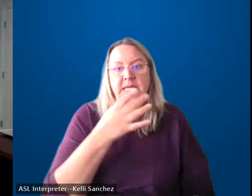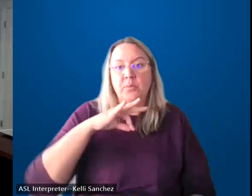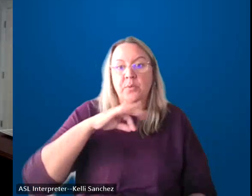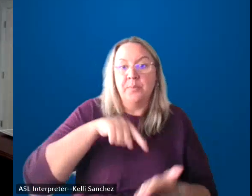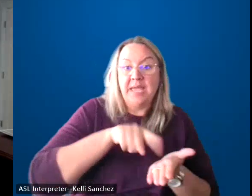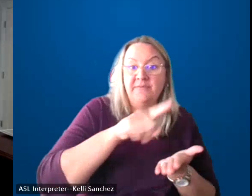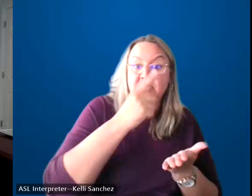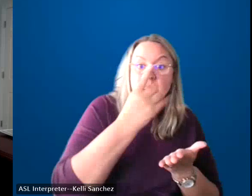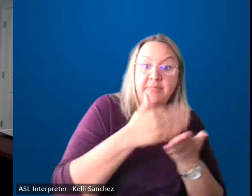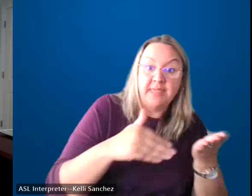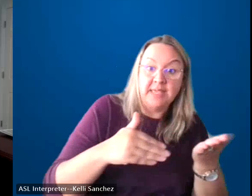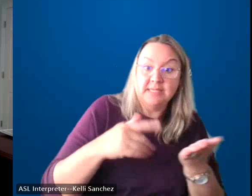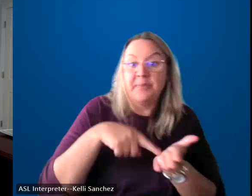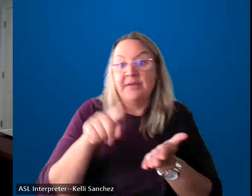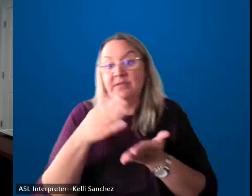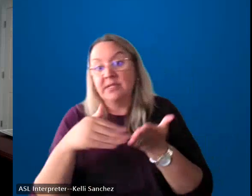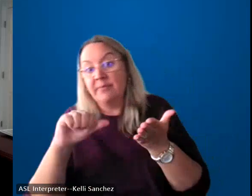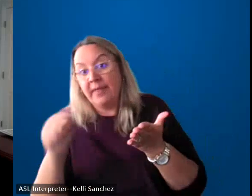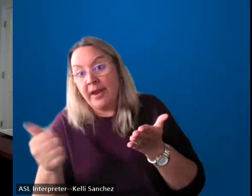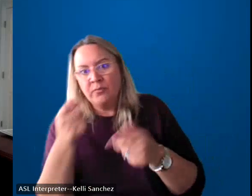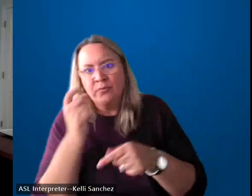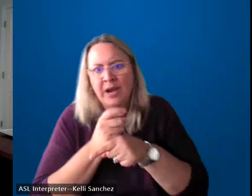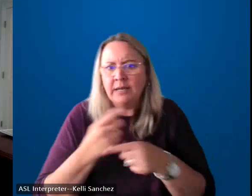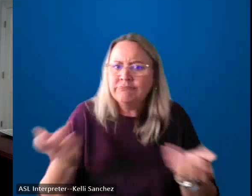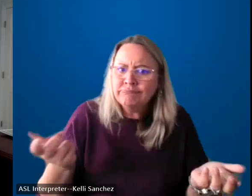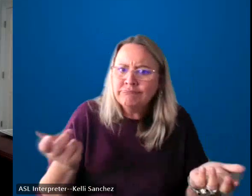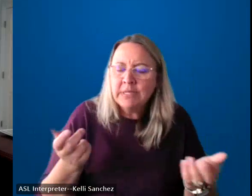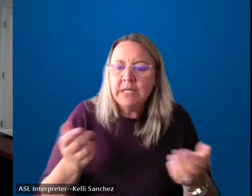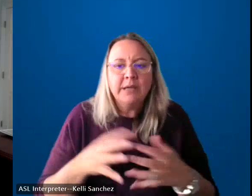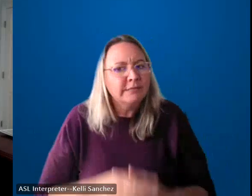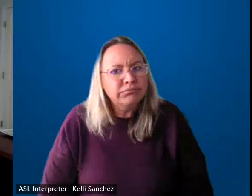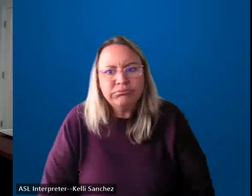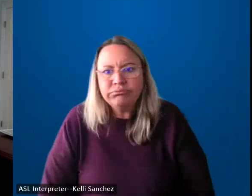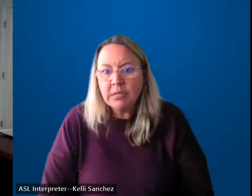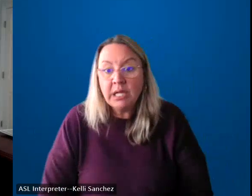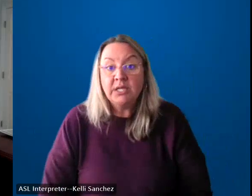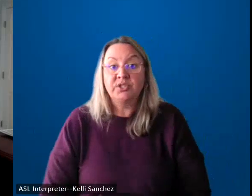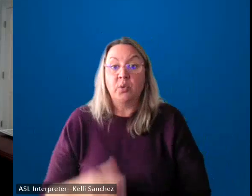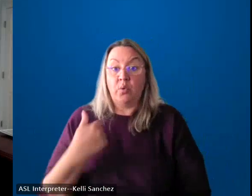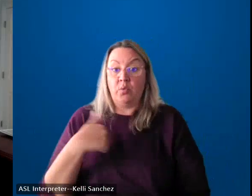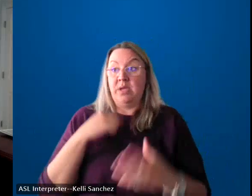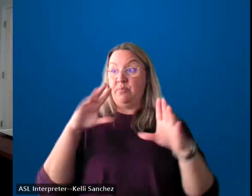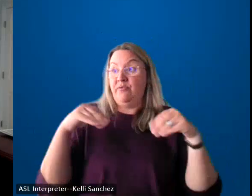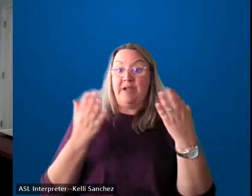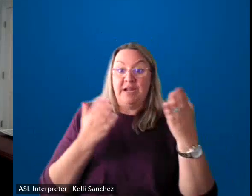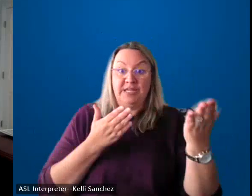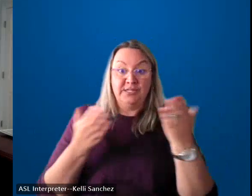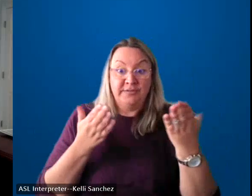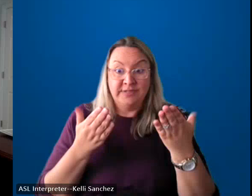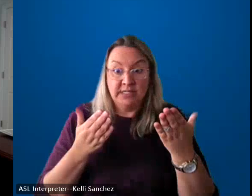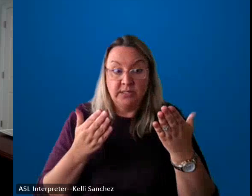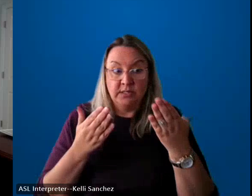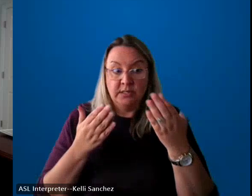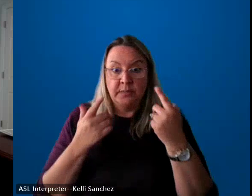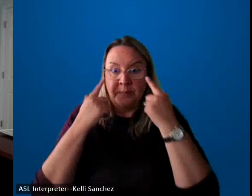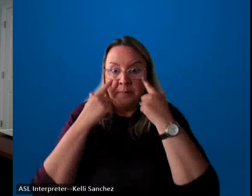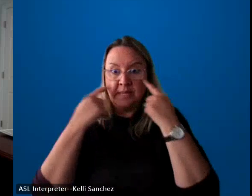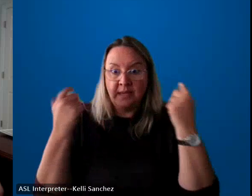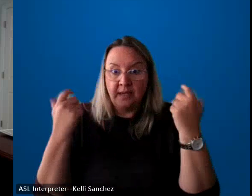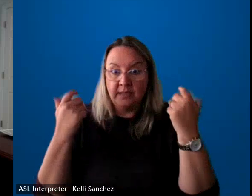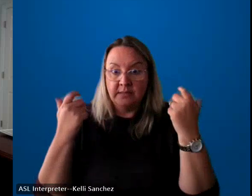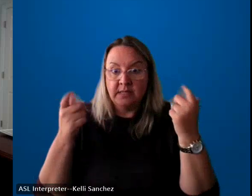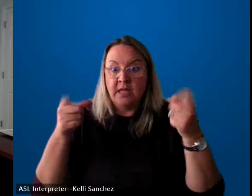other things, as Damon, talked about, right? So it's really, are we providing services because